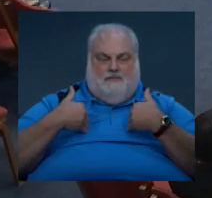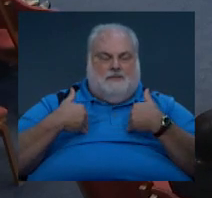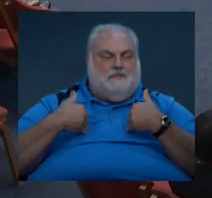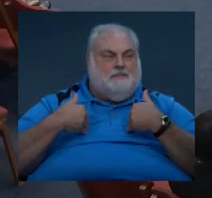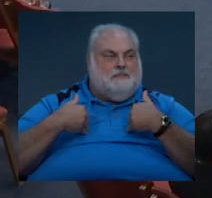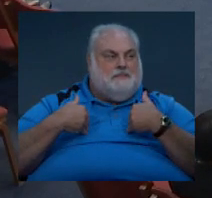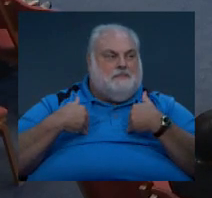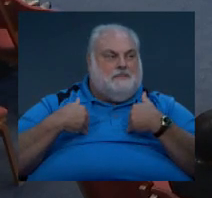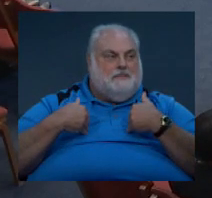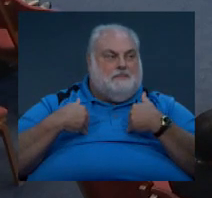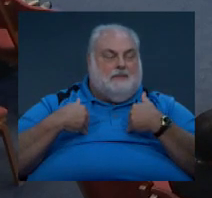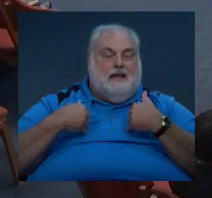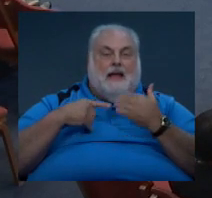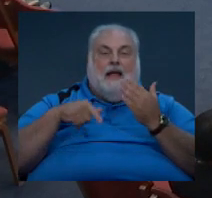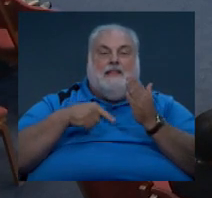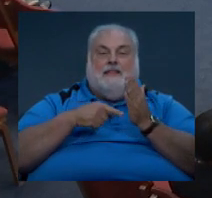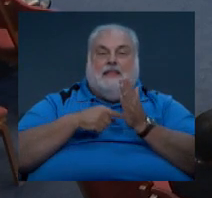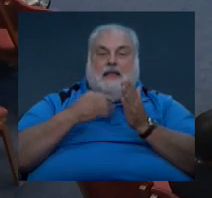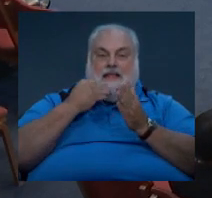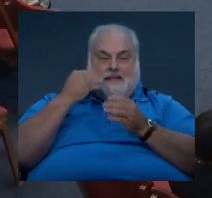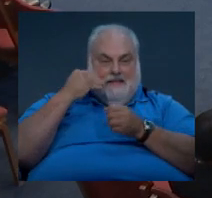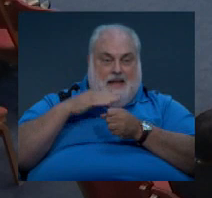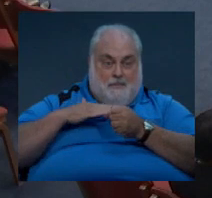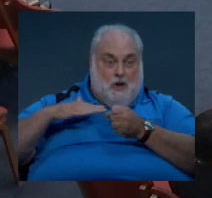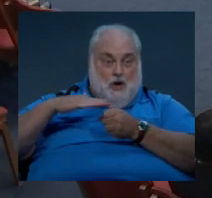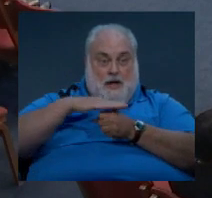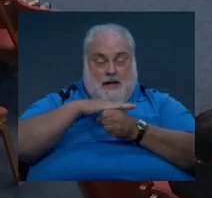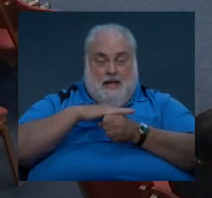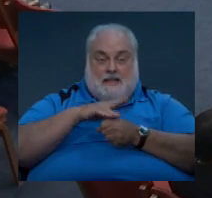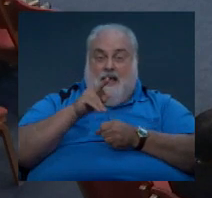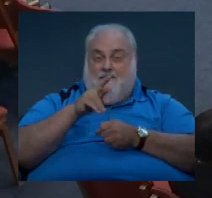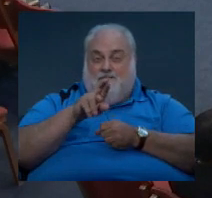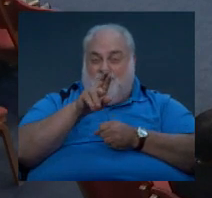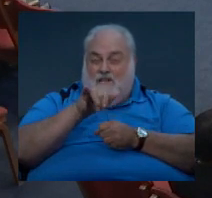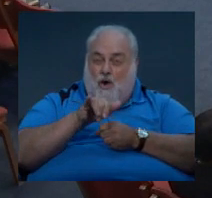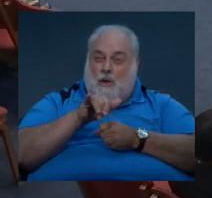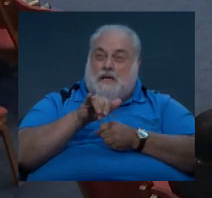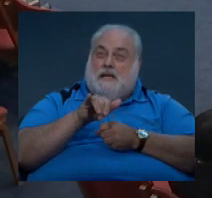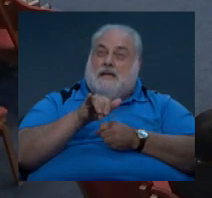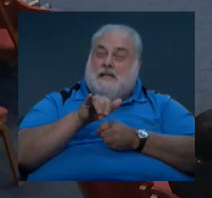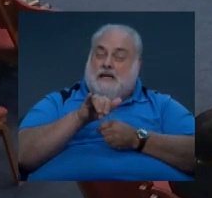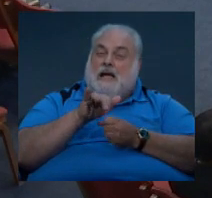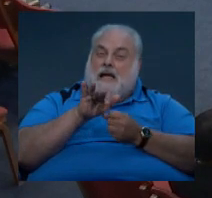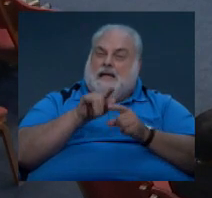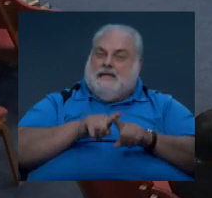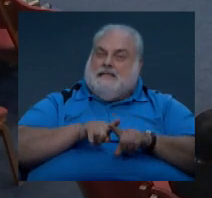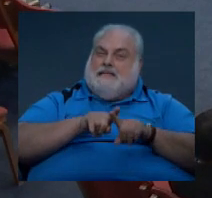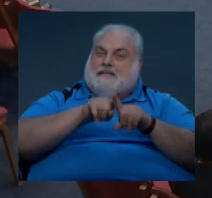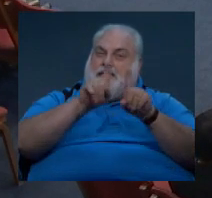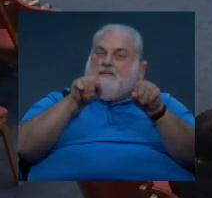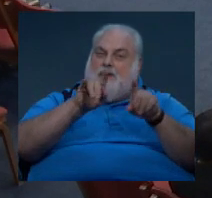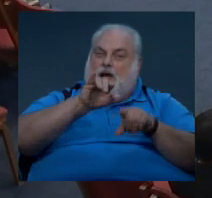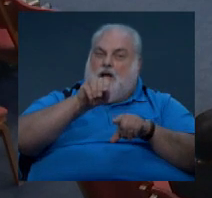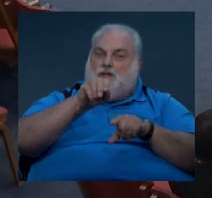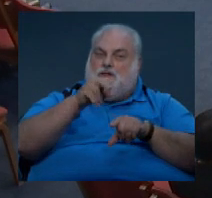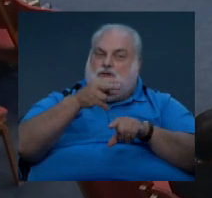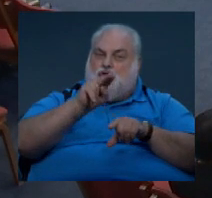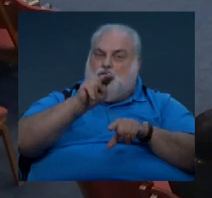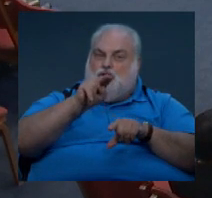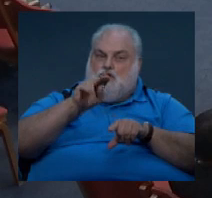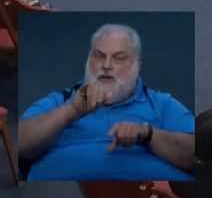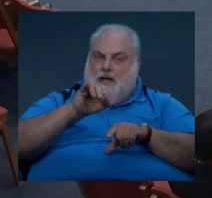ma'am. This neighborhood is a very unique neighborhood. This is Johnny Pugh's